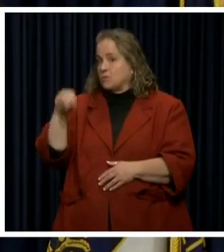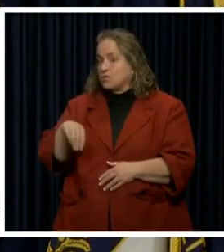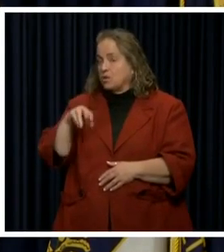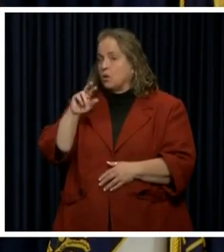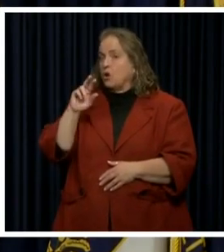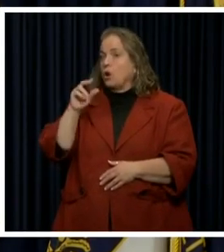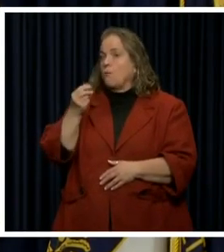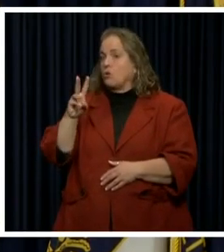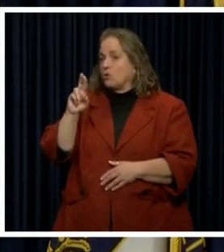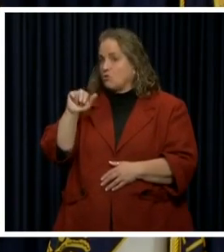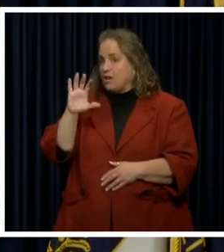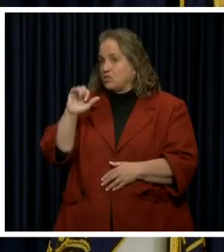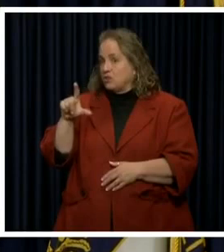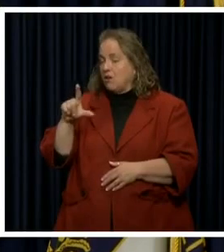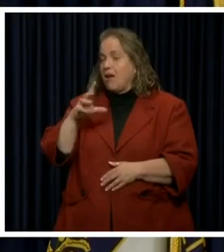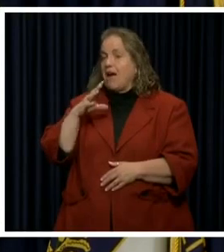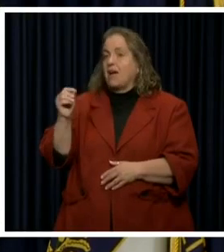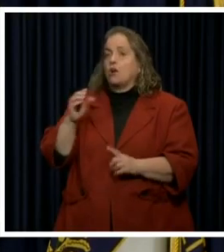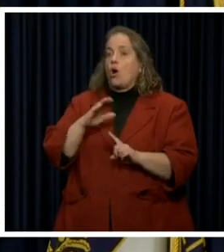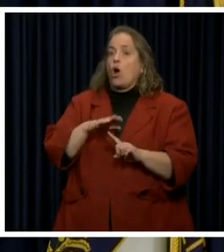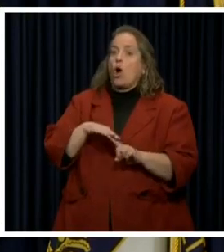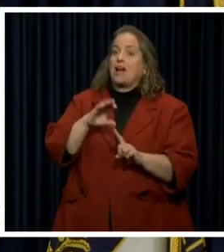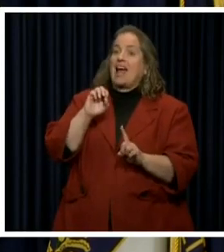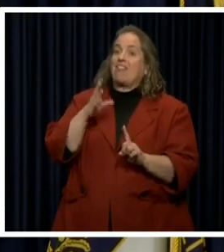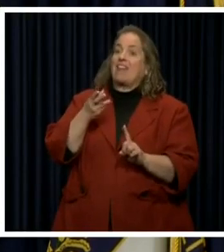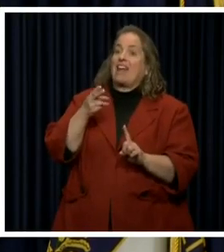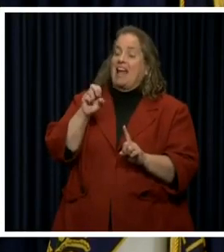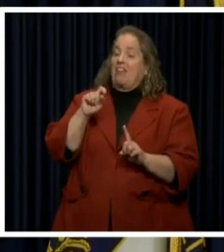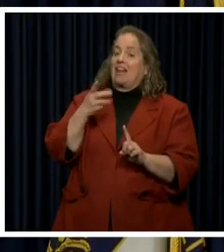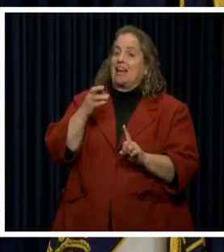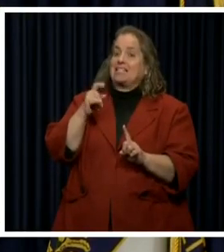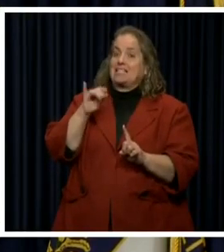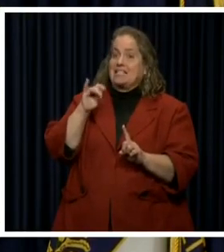5.35% multiracial, and on ethnicity,